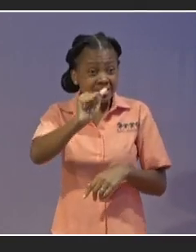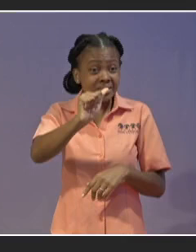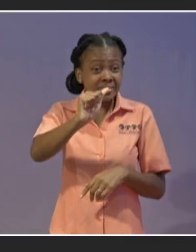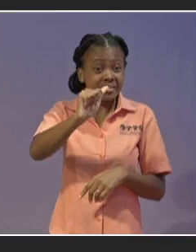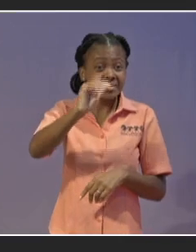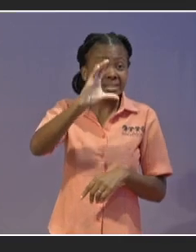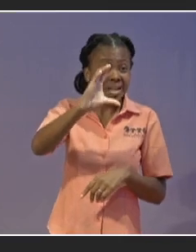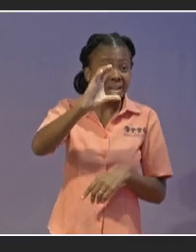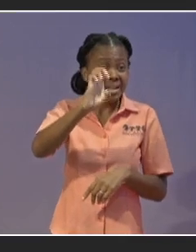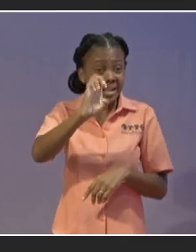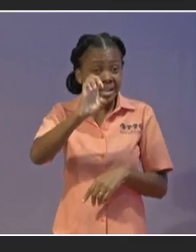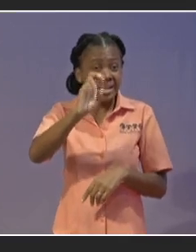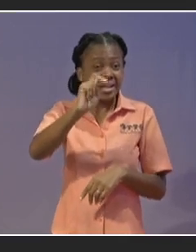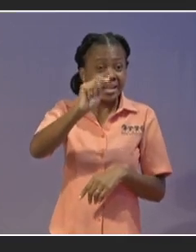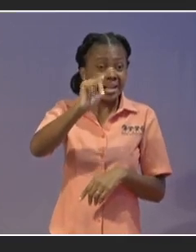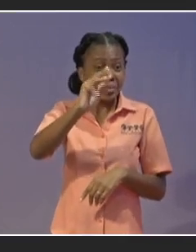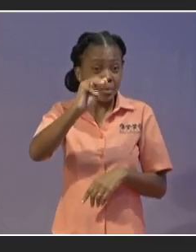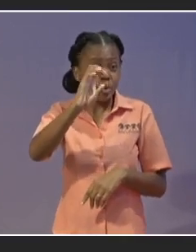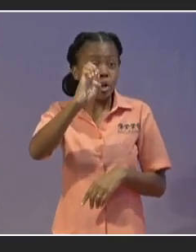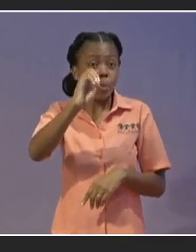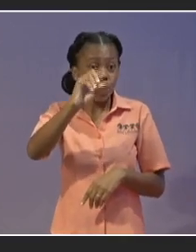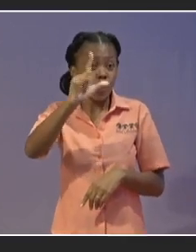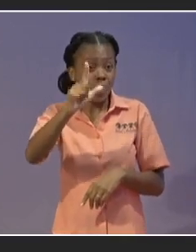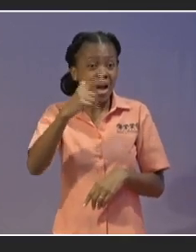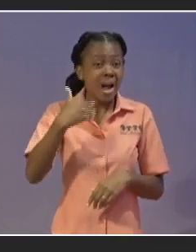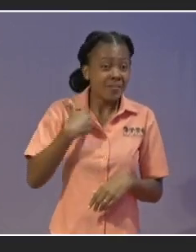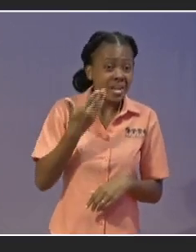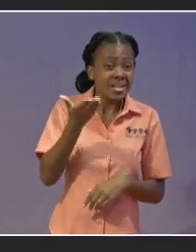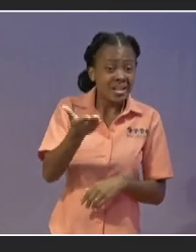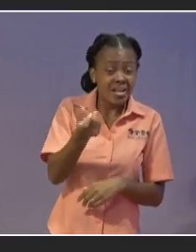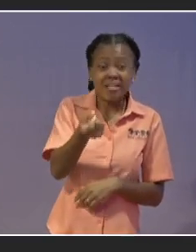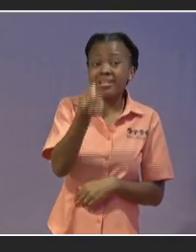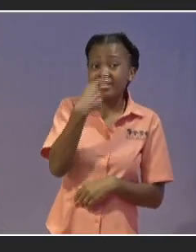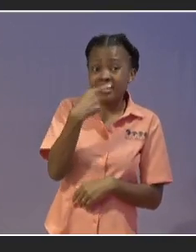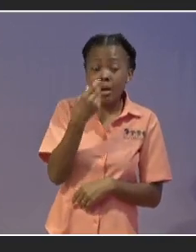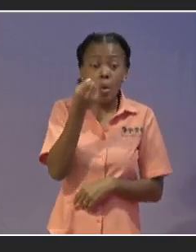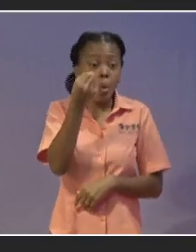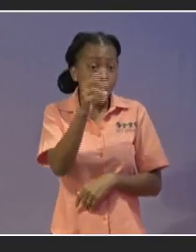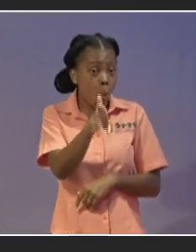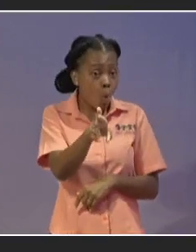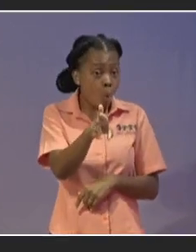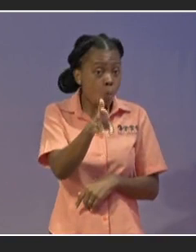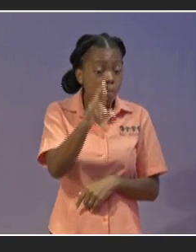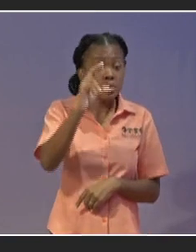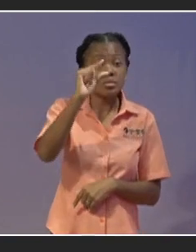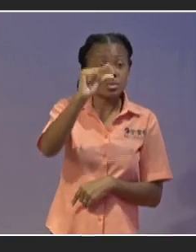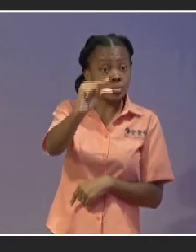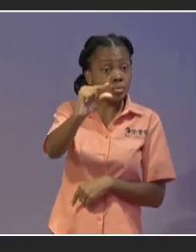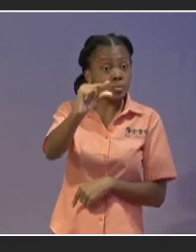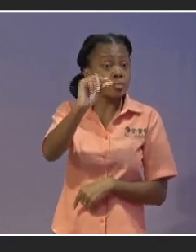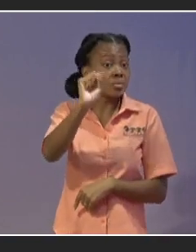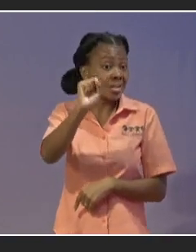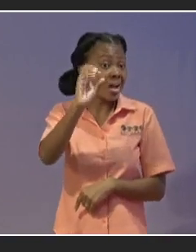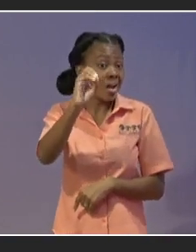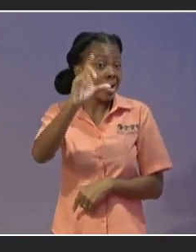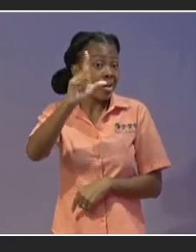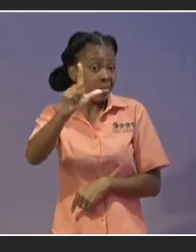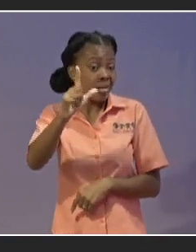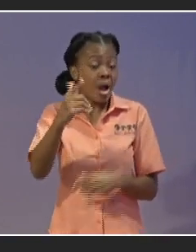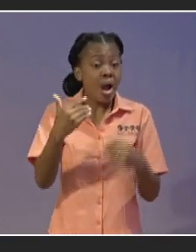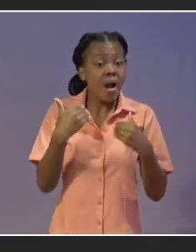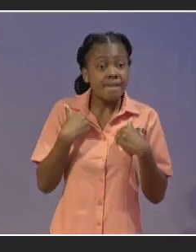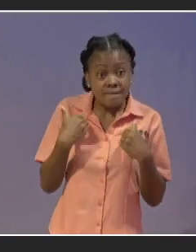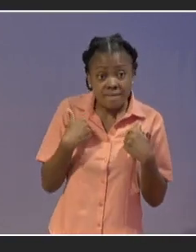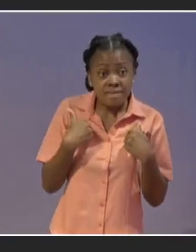want to have, watered down, anything at all. But as long as there's some salts and some sugar, we're looking at you maybe having your saline